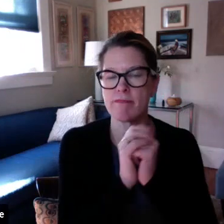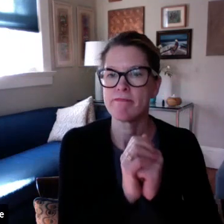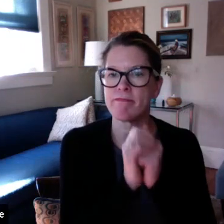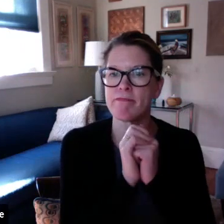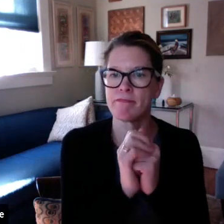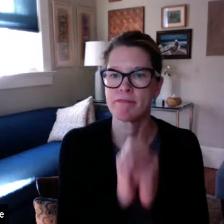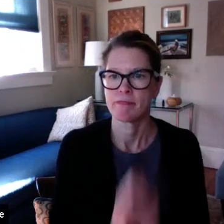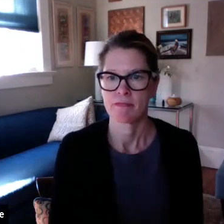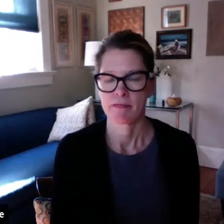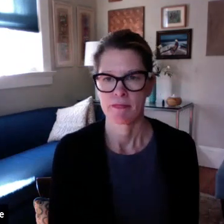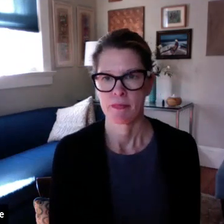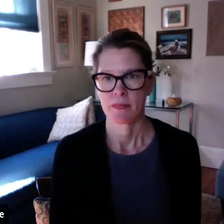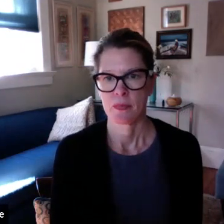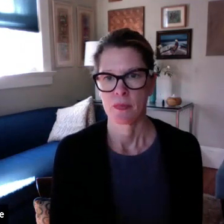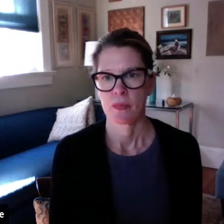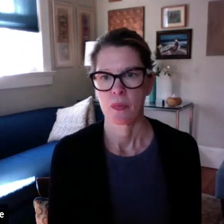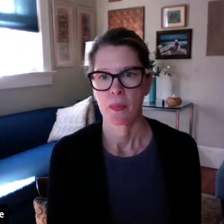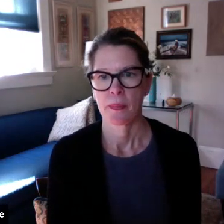adored.